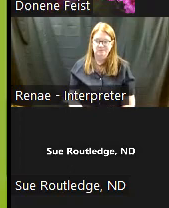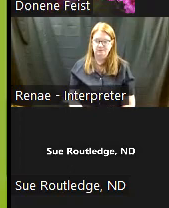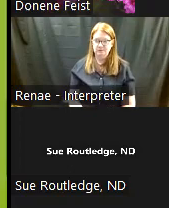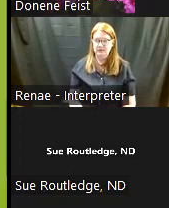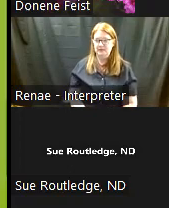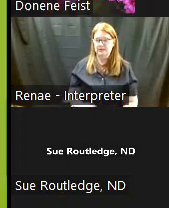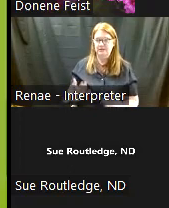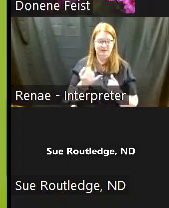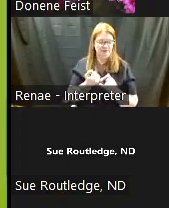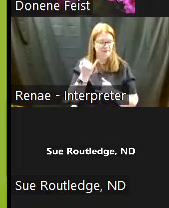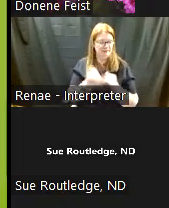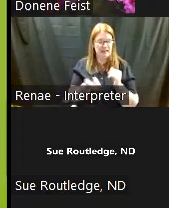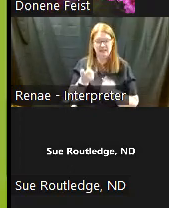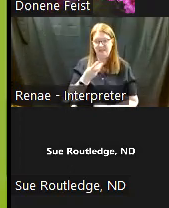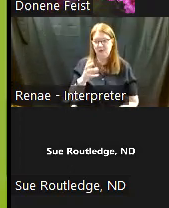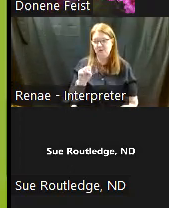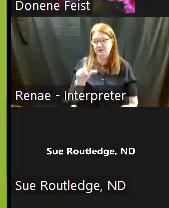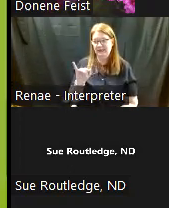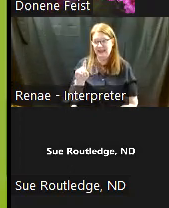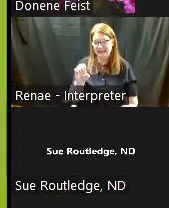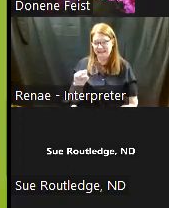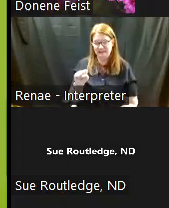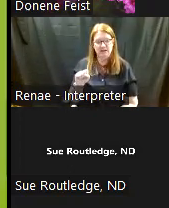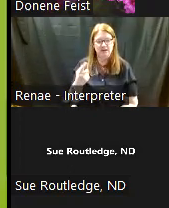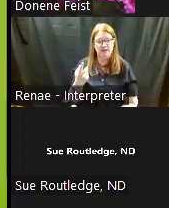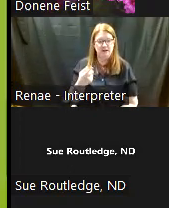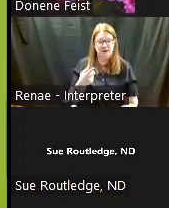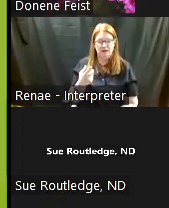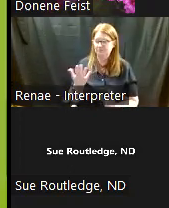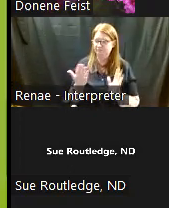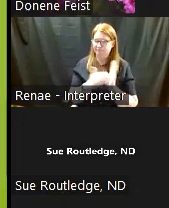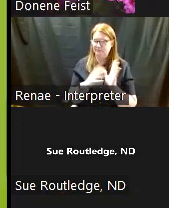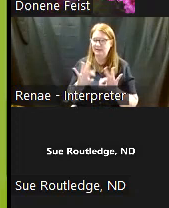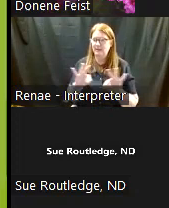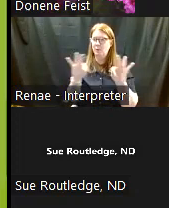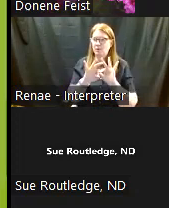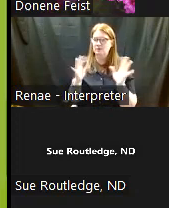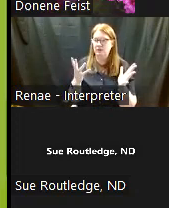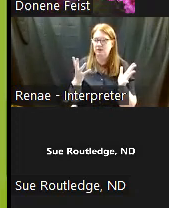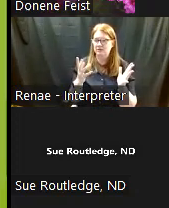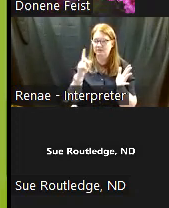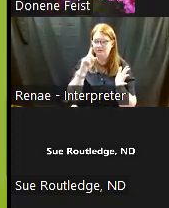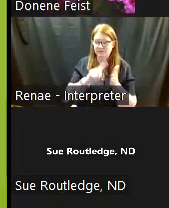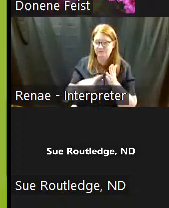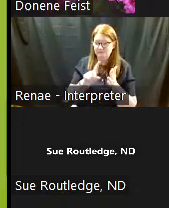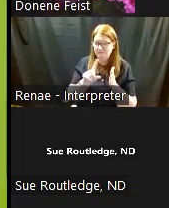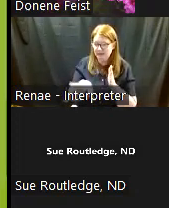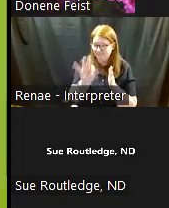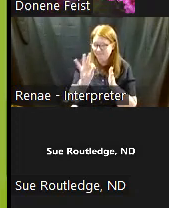So last couple slides here. Just again, importance of early detection and